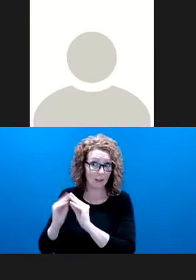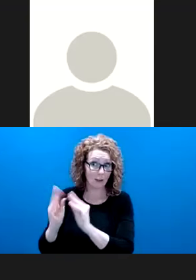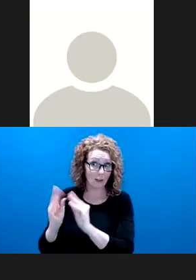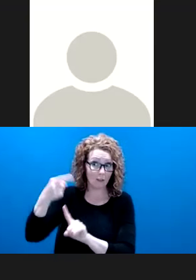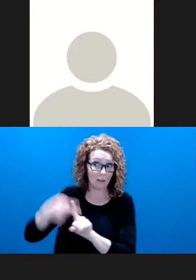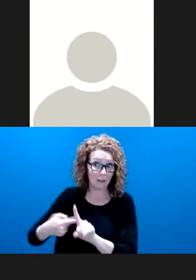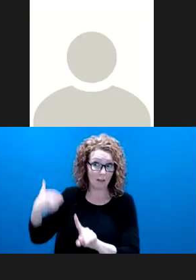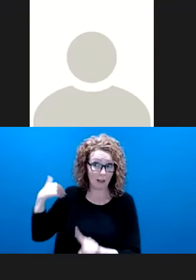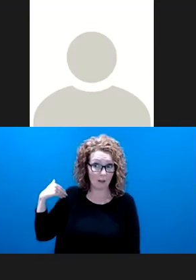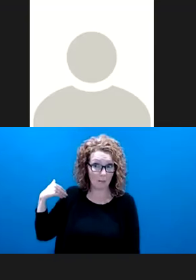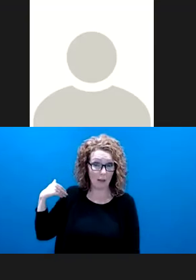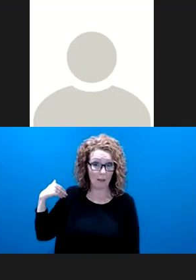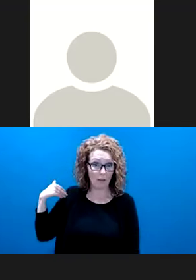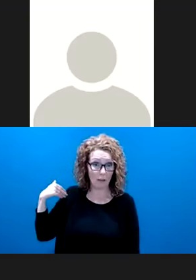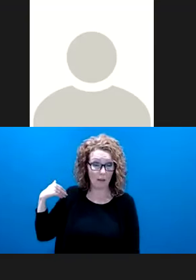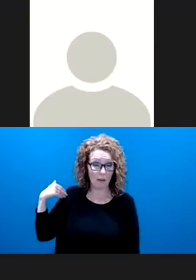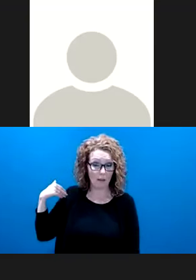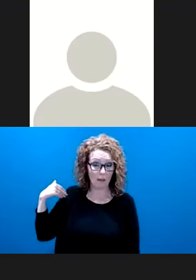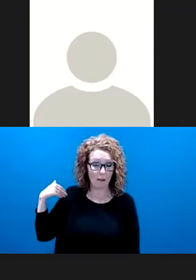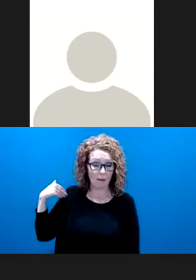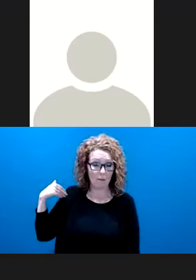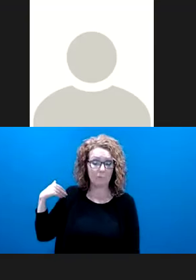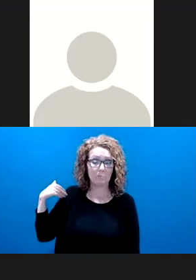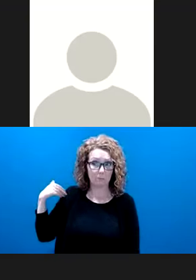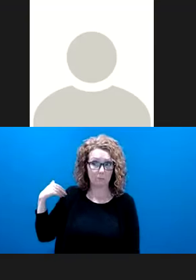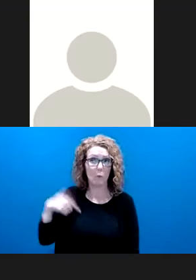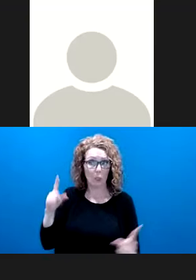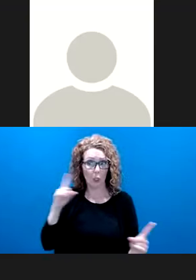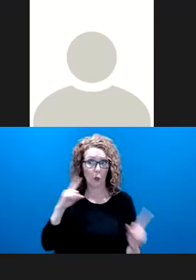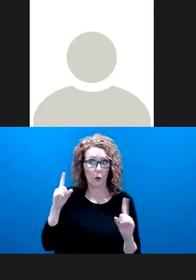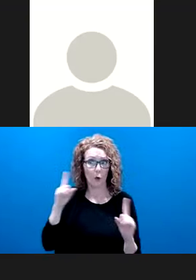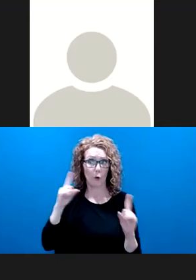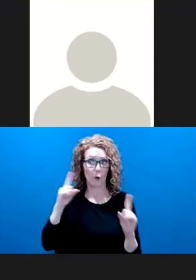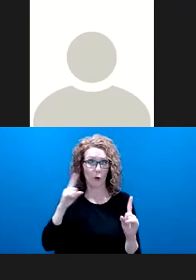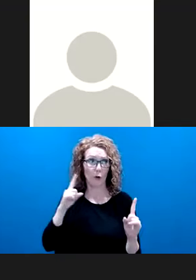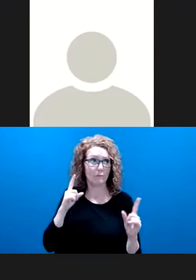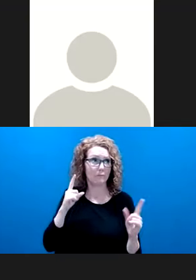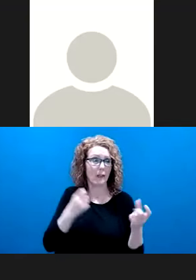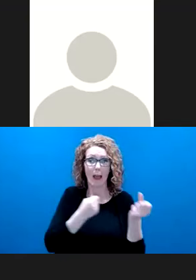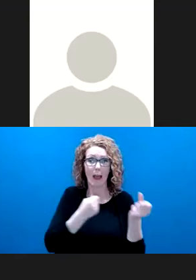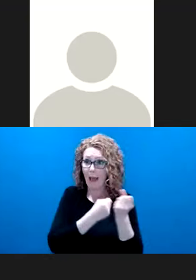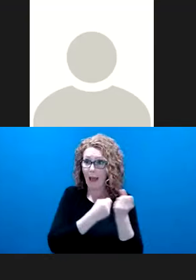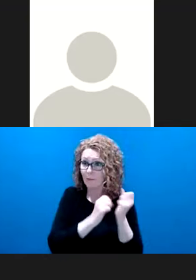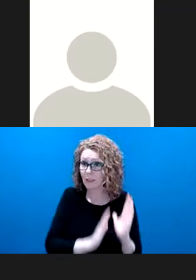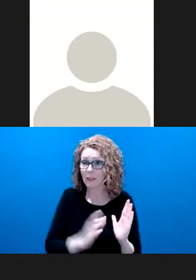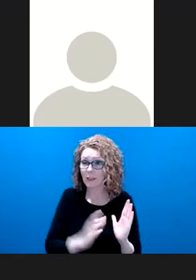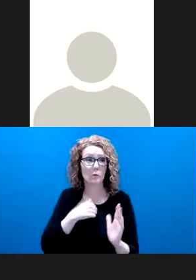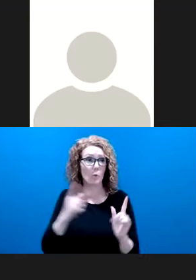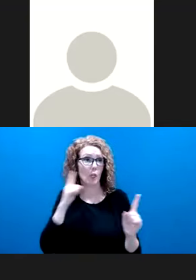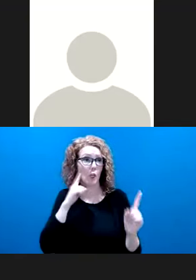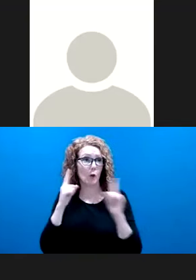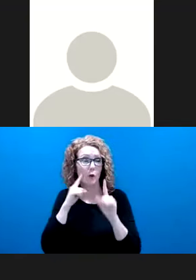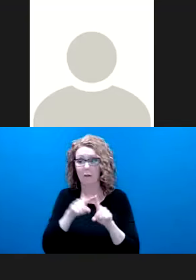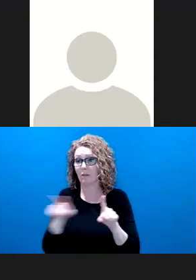really, if we look broadly, we had people, advocates and individuals with lived